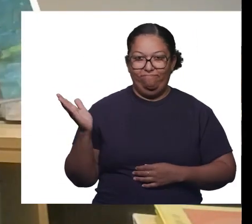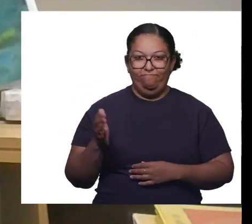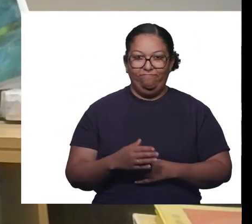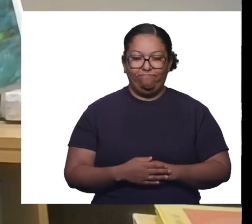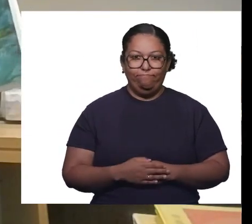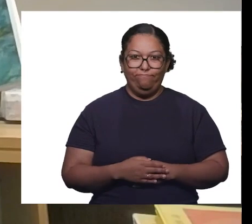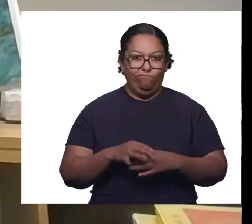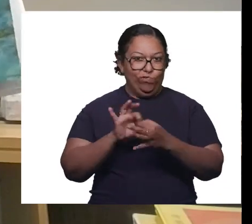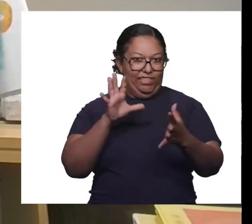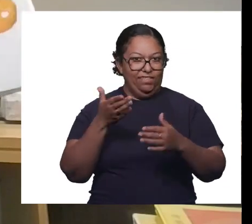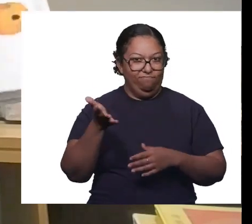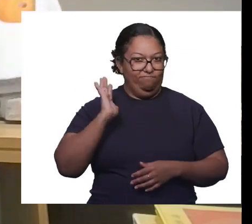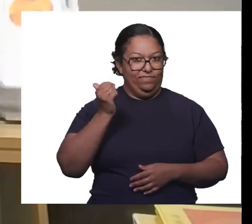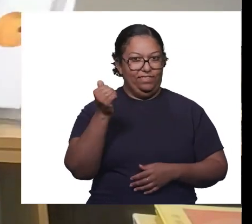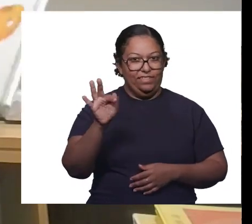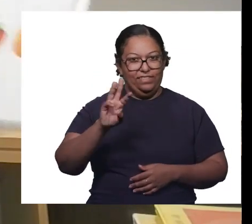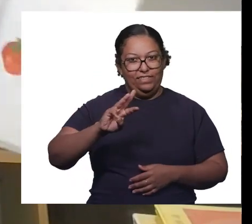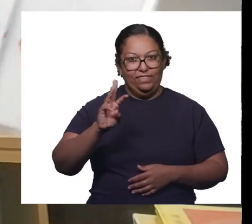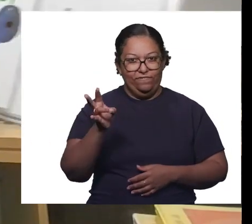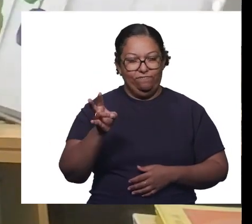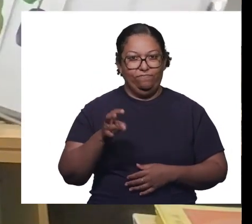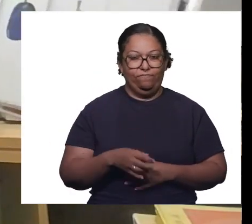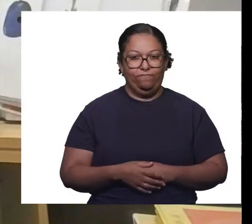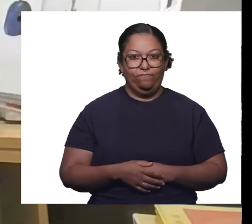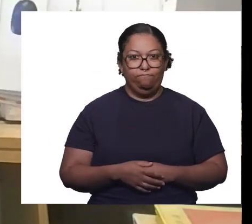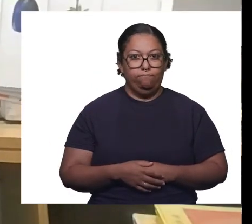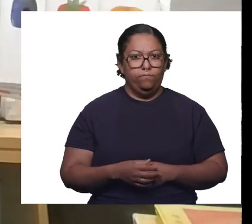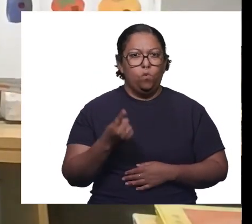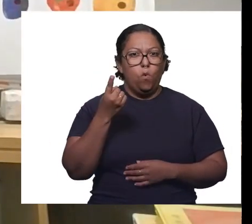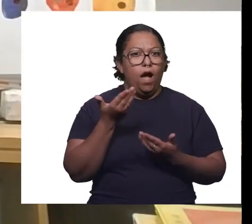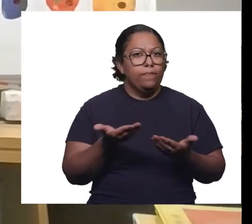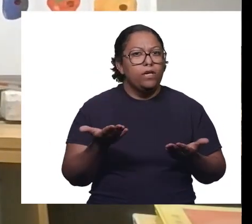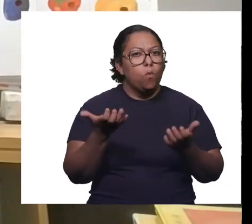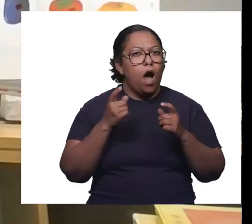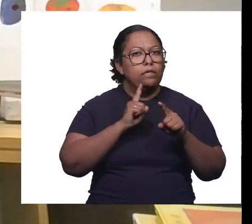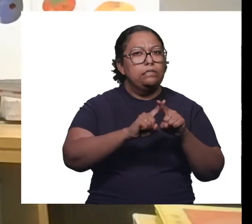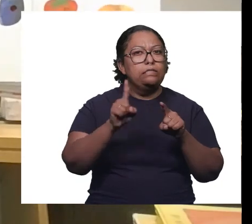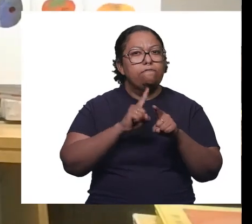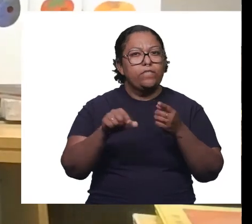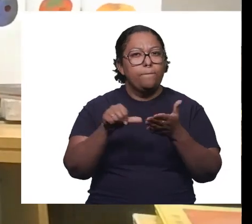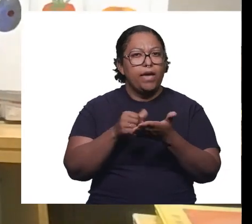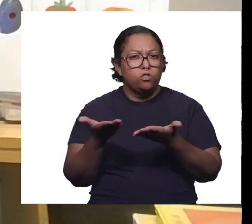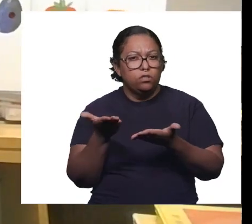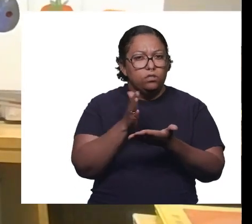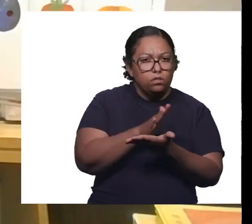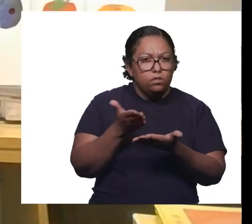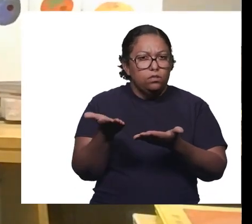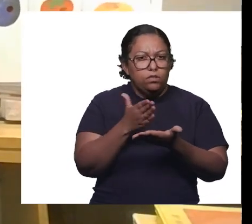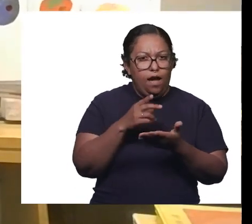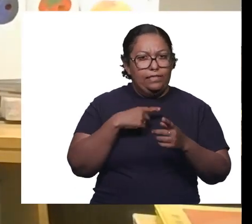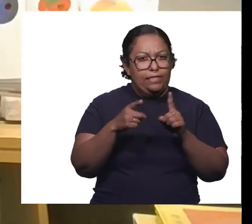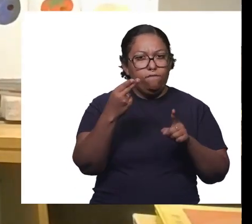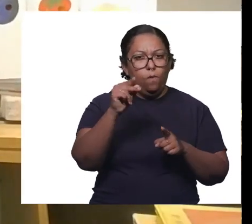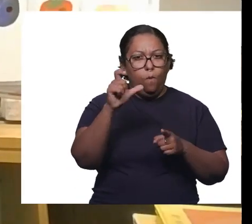came out in 1967. And one of the things he wanted to do was have all these different pages, all these different sizes with